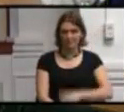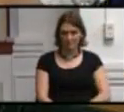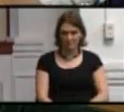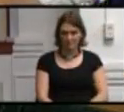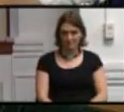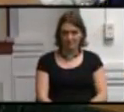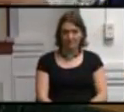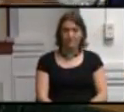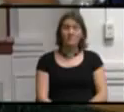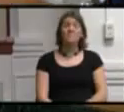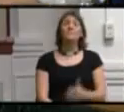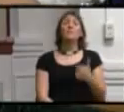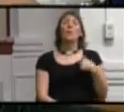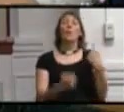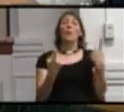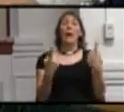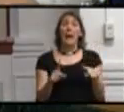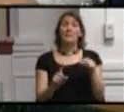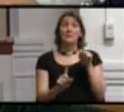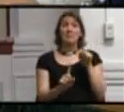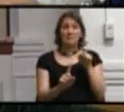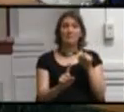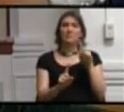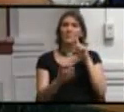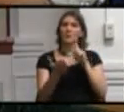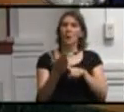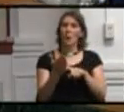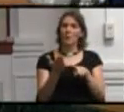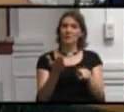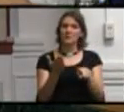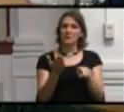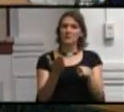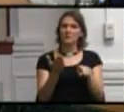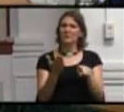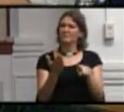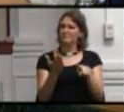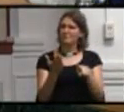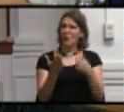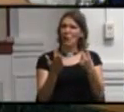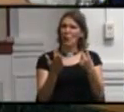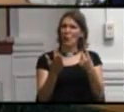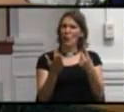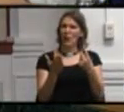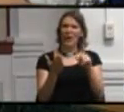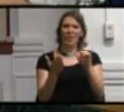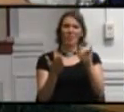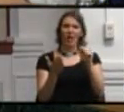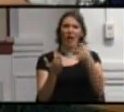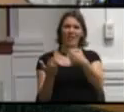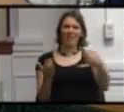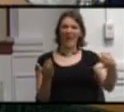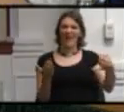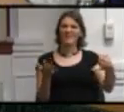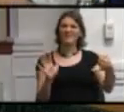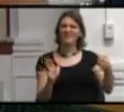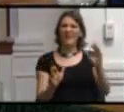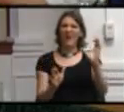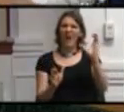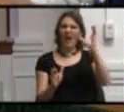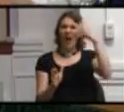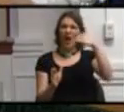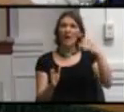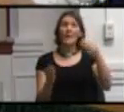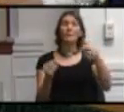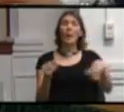What they also recognized at the time was that there was a very peculiar lot line or